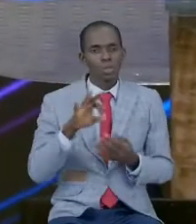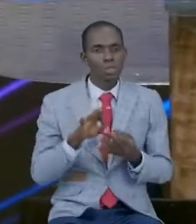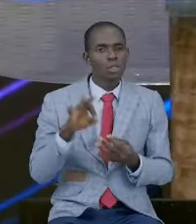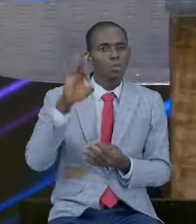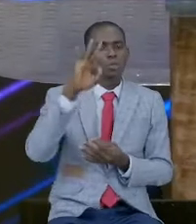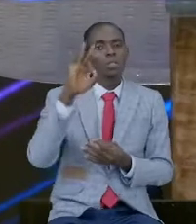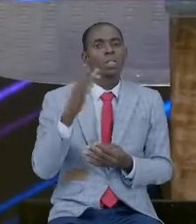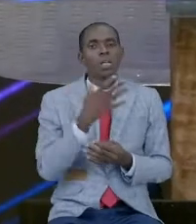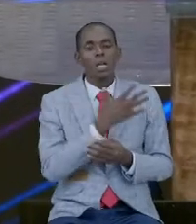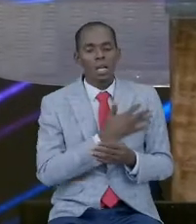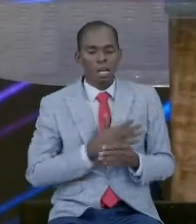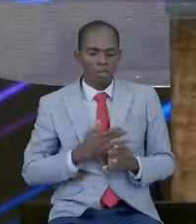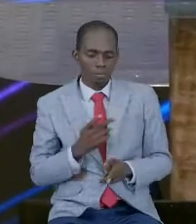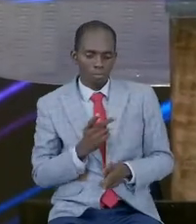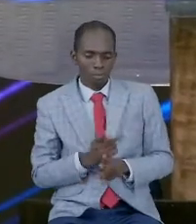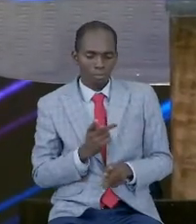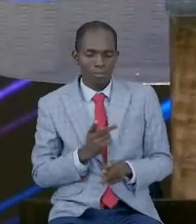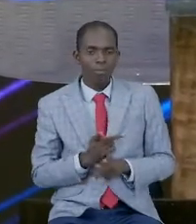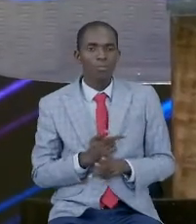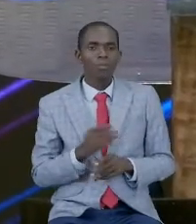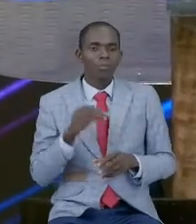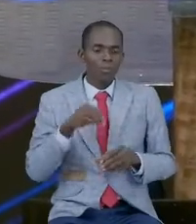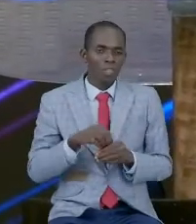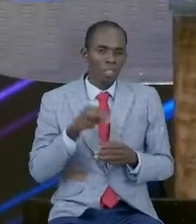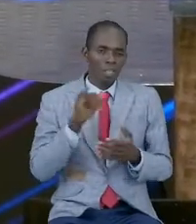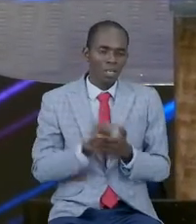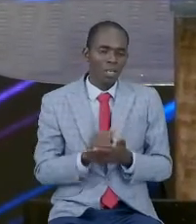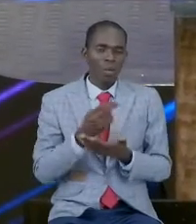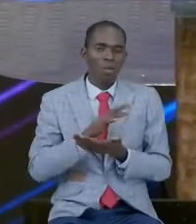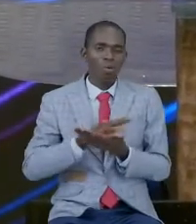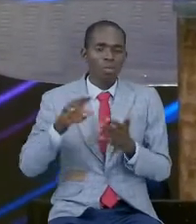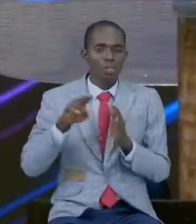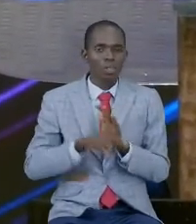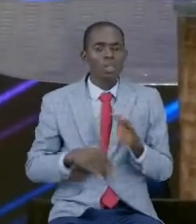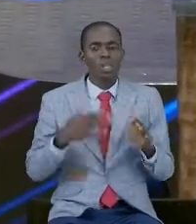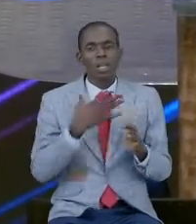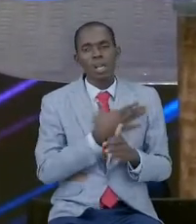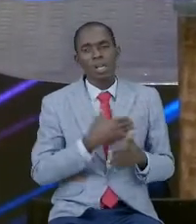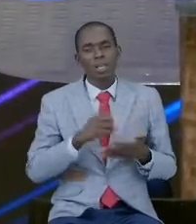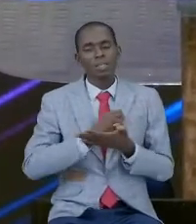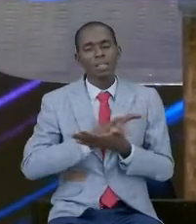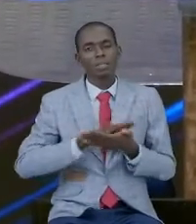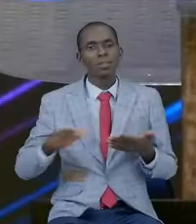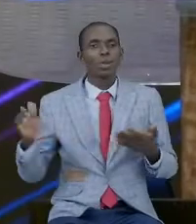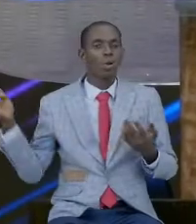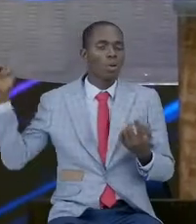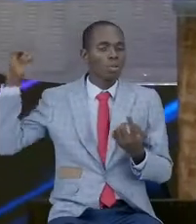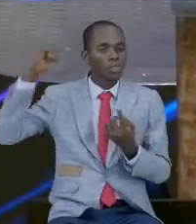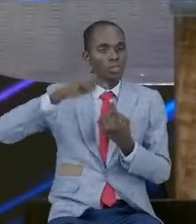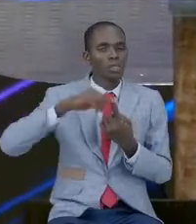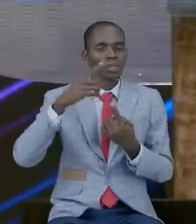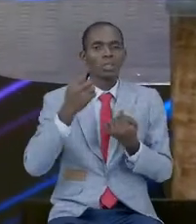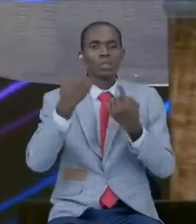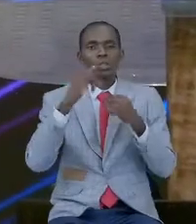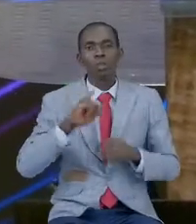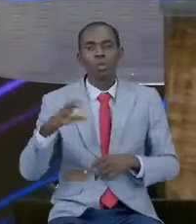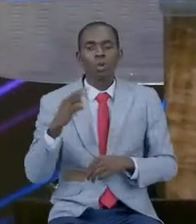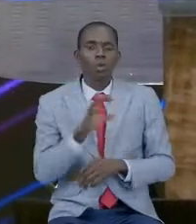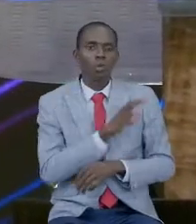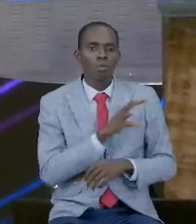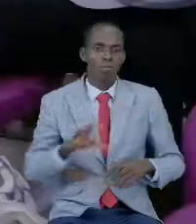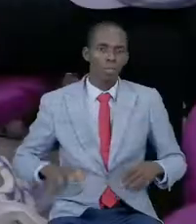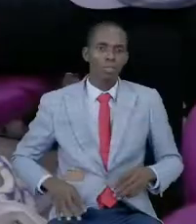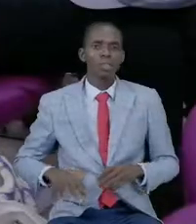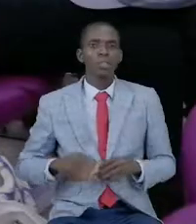be preserved in that holiness and sanctification until the coming of Christ.